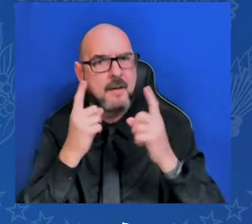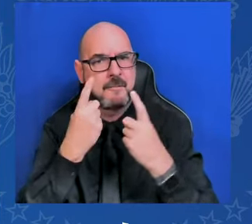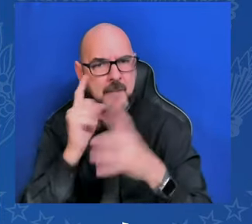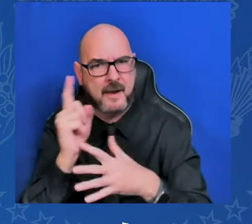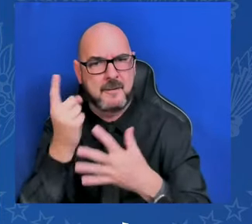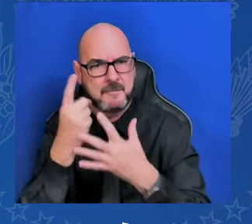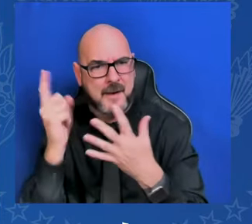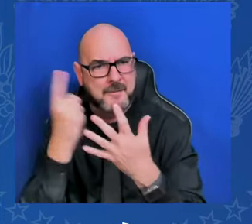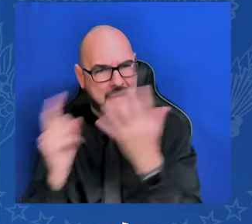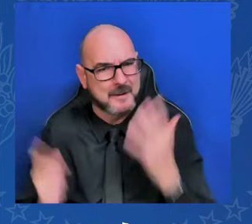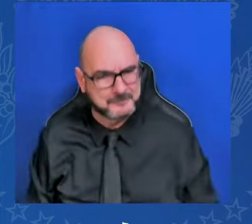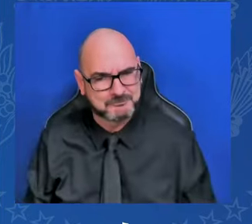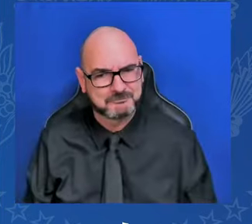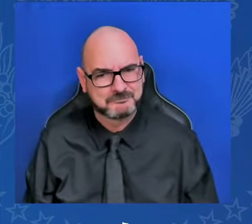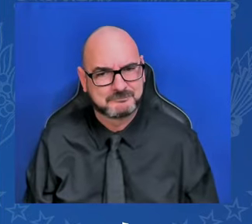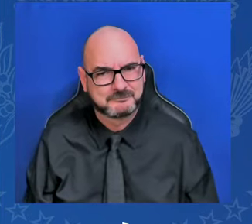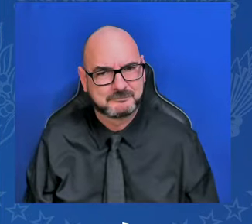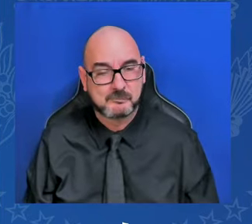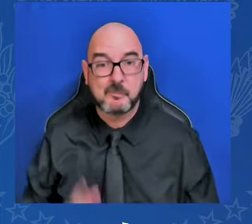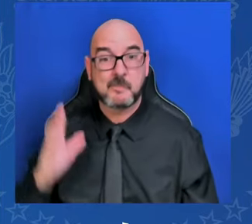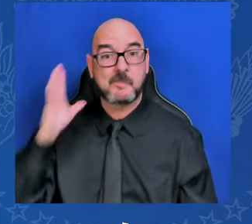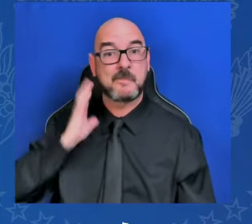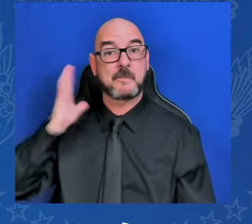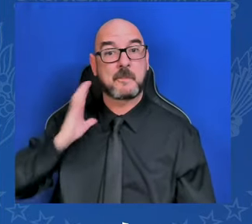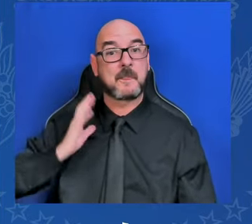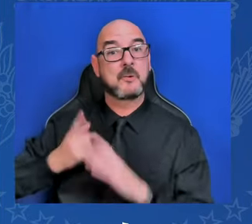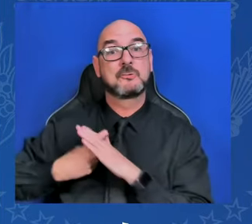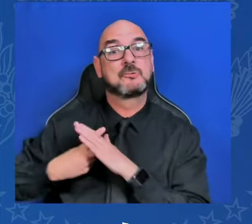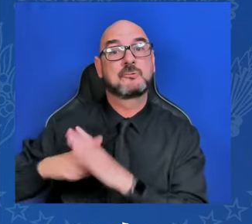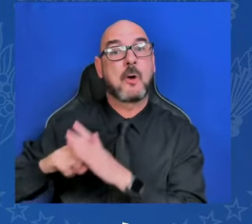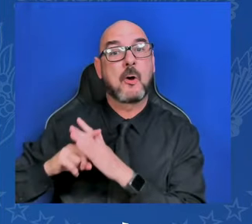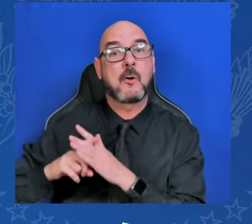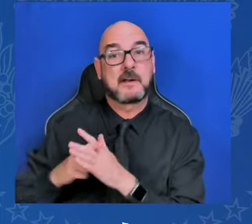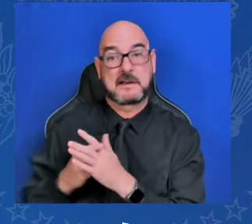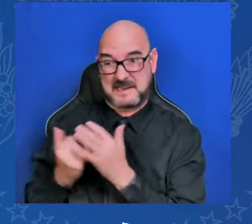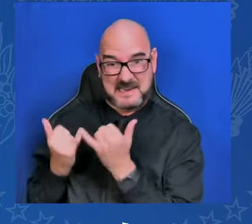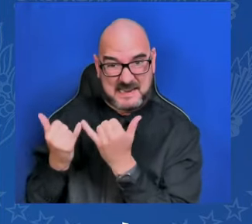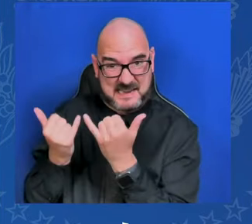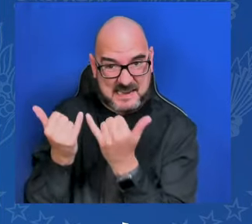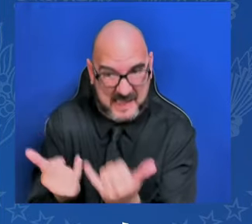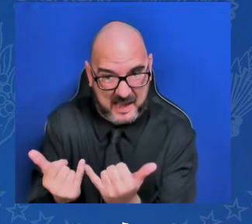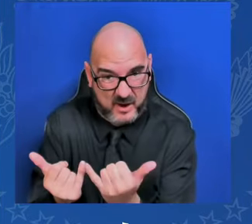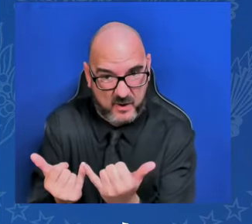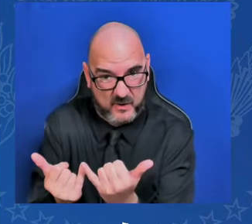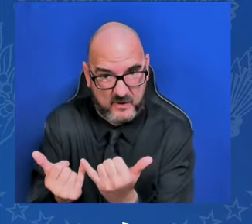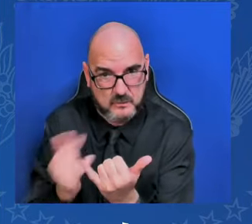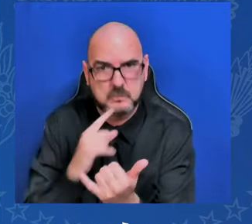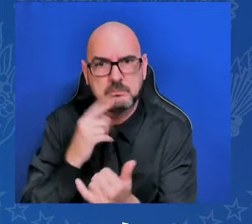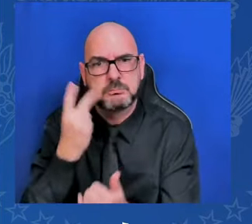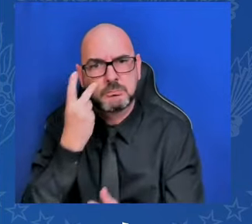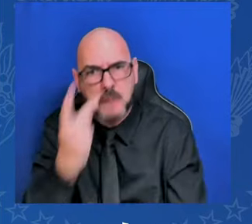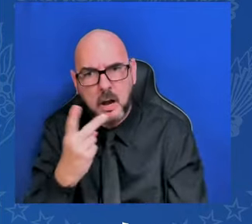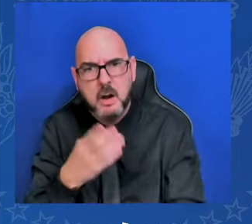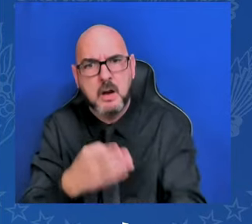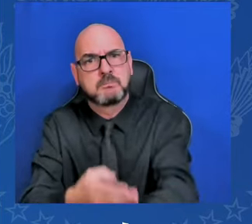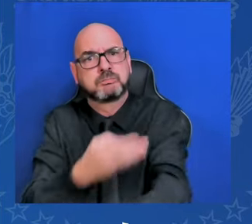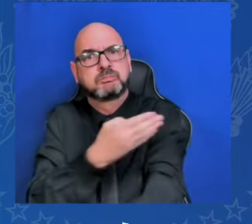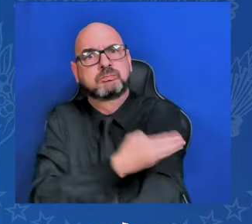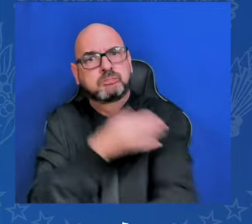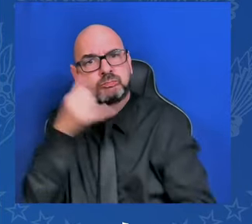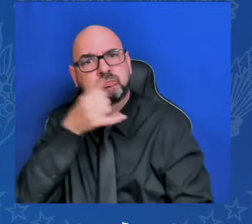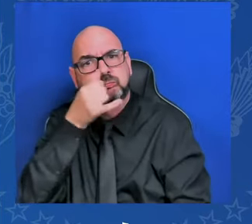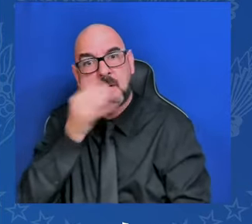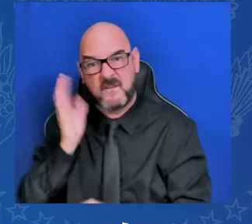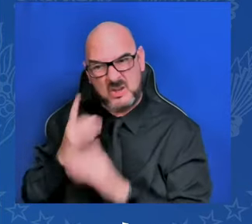started versus how it's going. How it started versus how it's